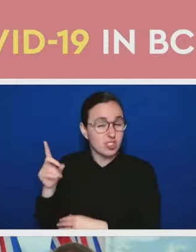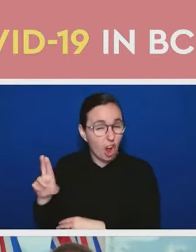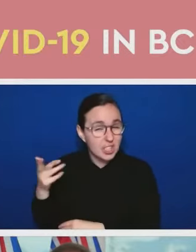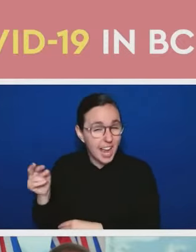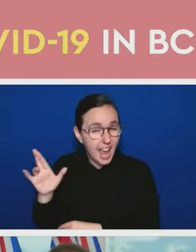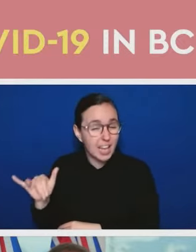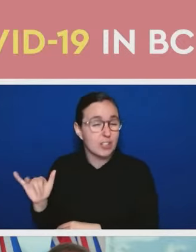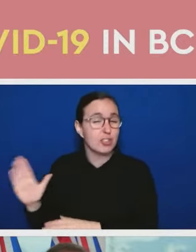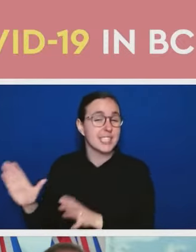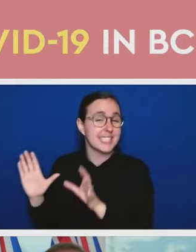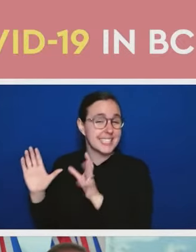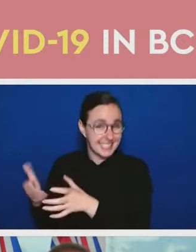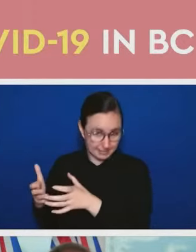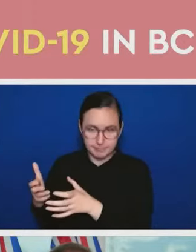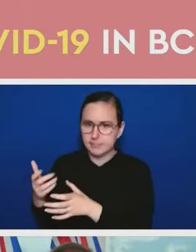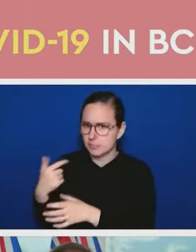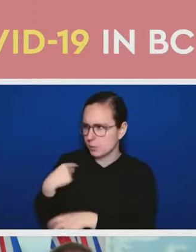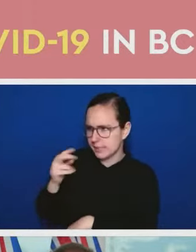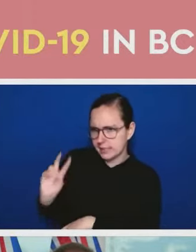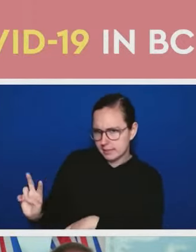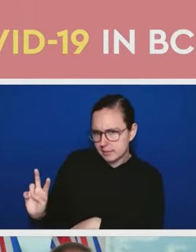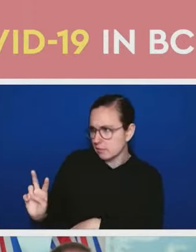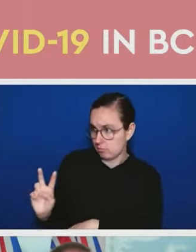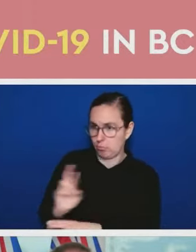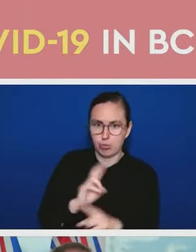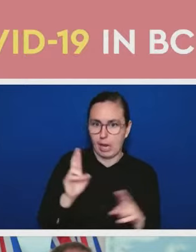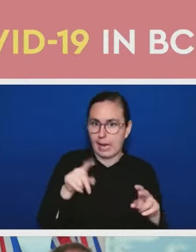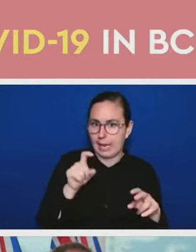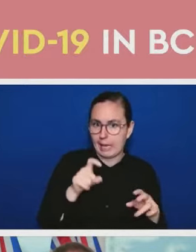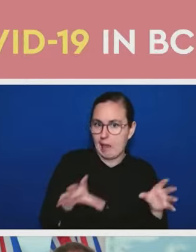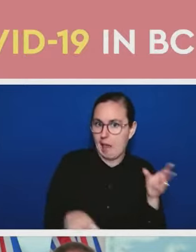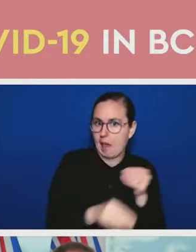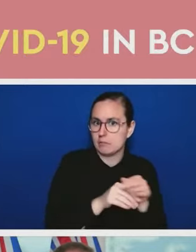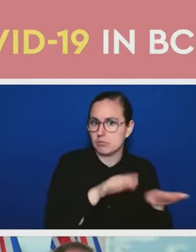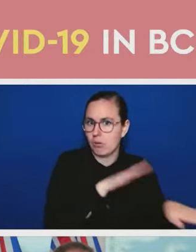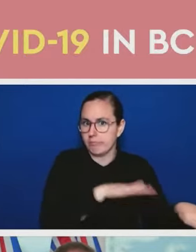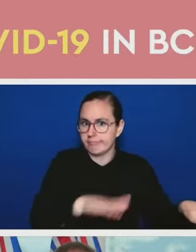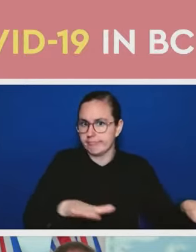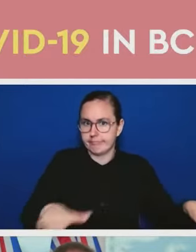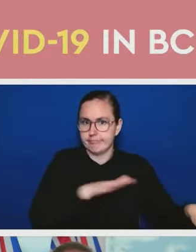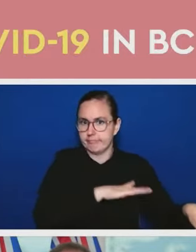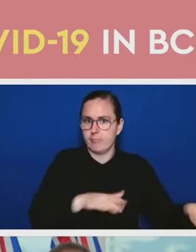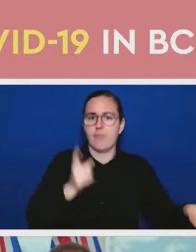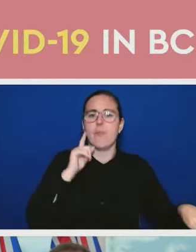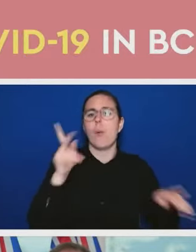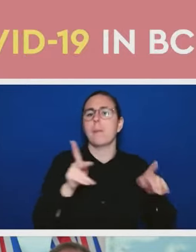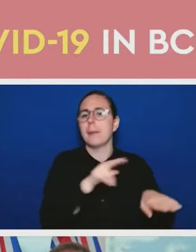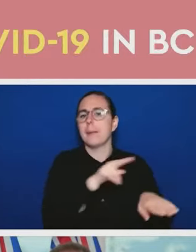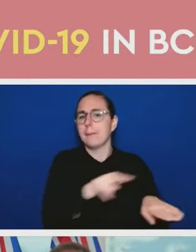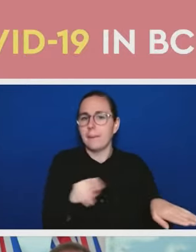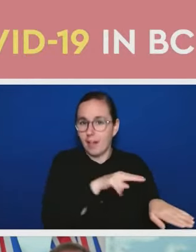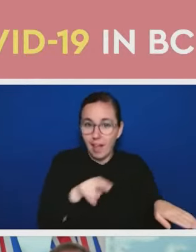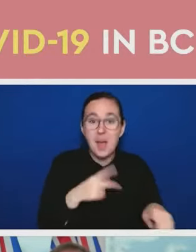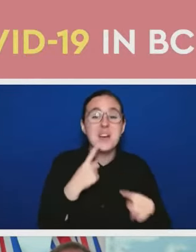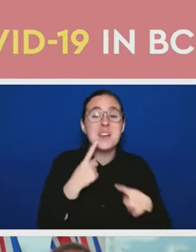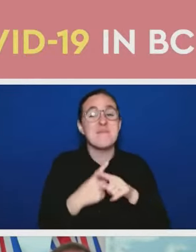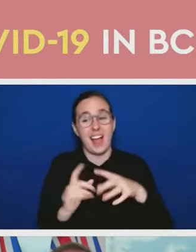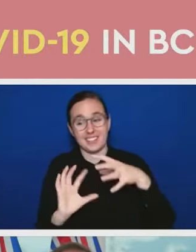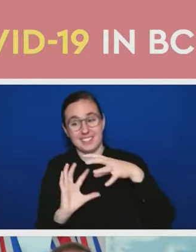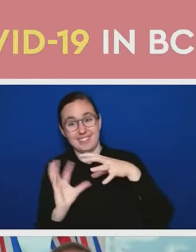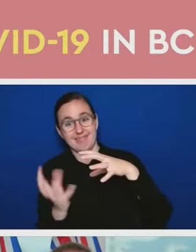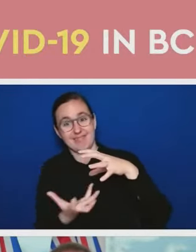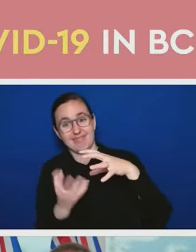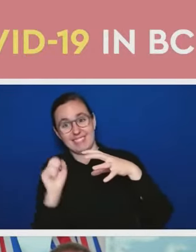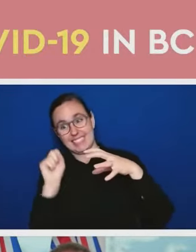this fall, looking at the situation in the southern hemisphere, looking at what we've seen in past seasons, for example,